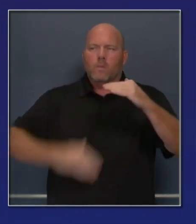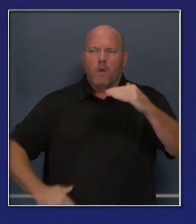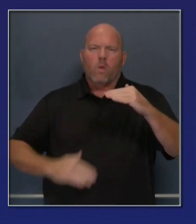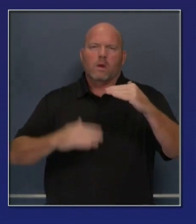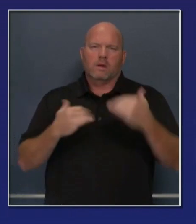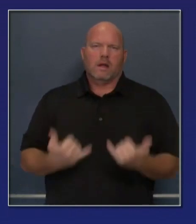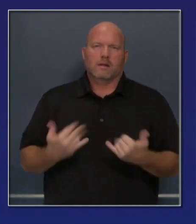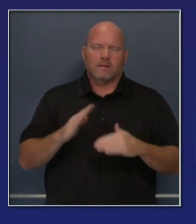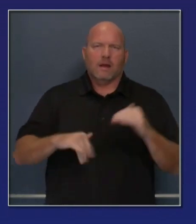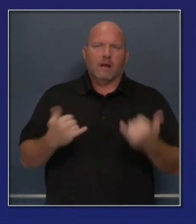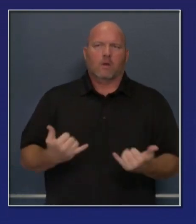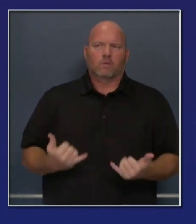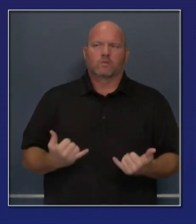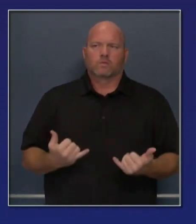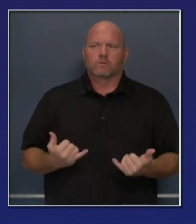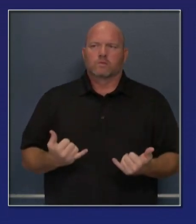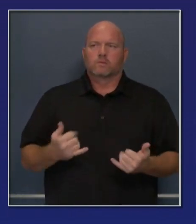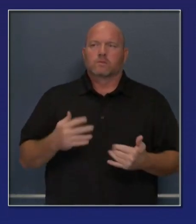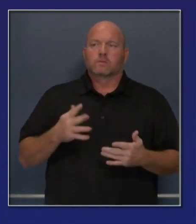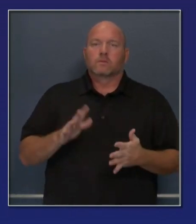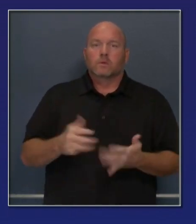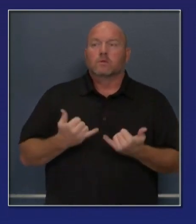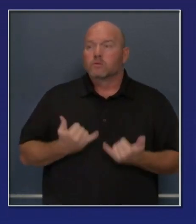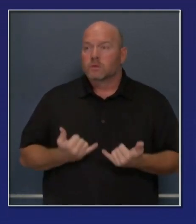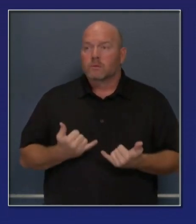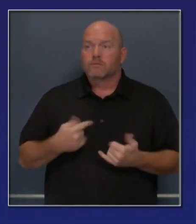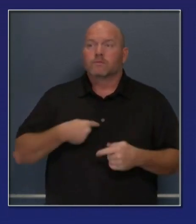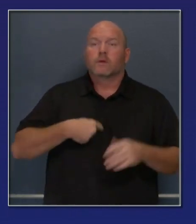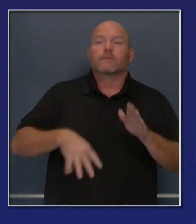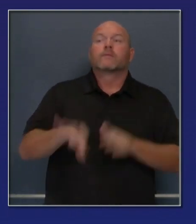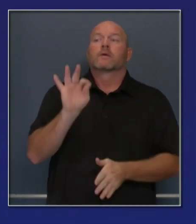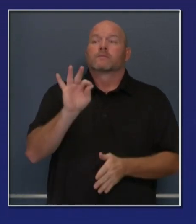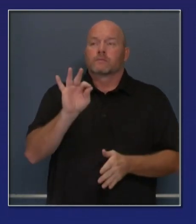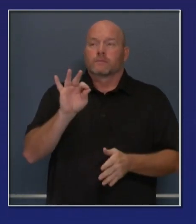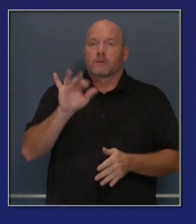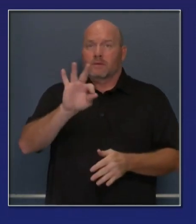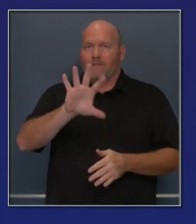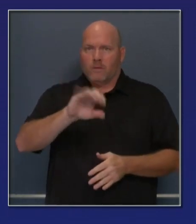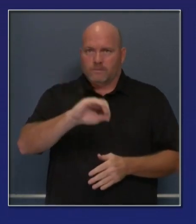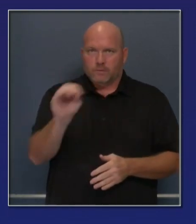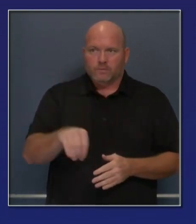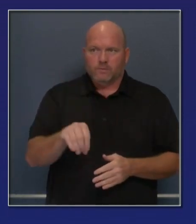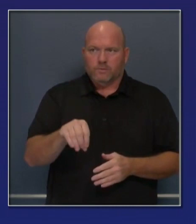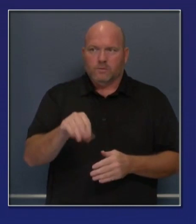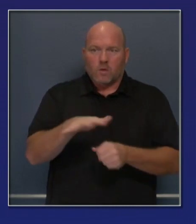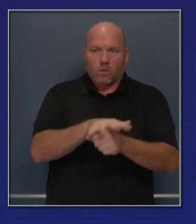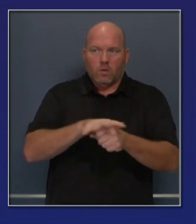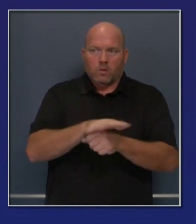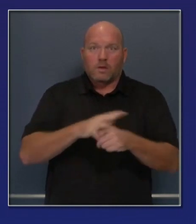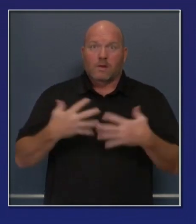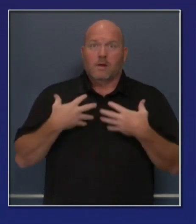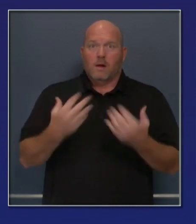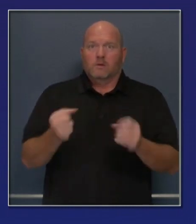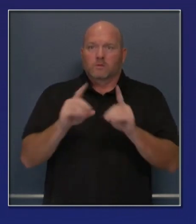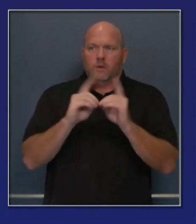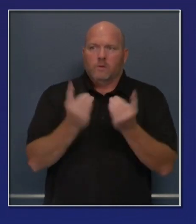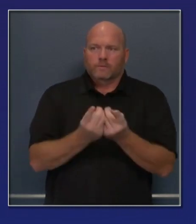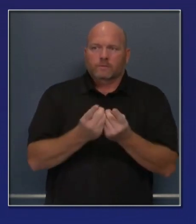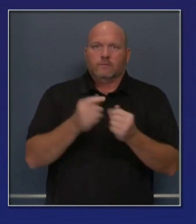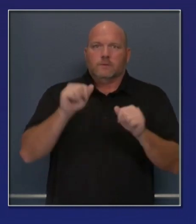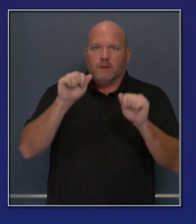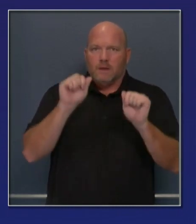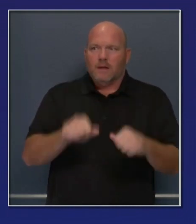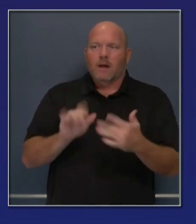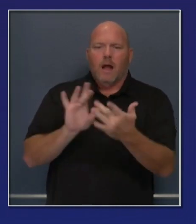And today, we are finding that 95% of our local health departments are able to contact all of the